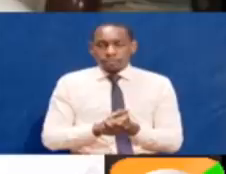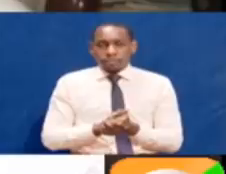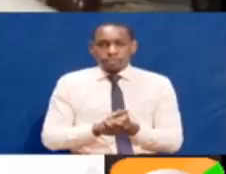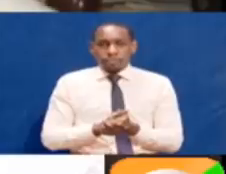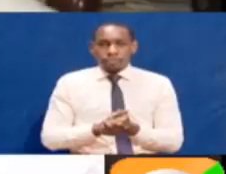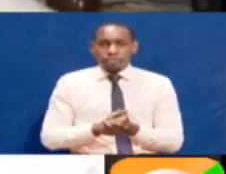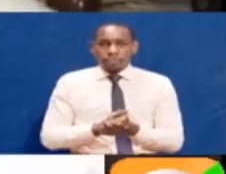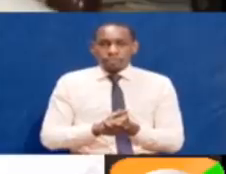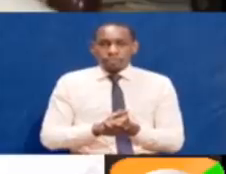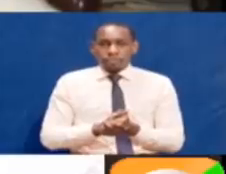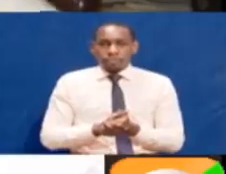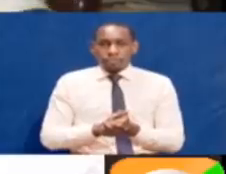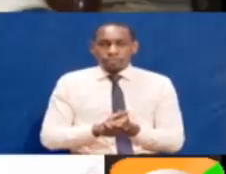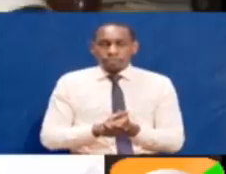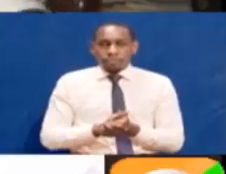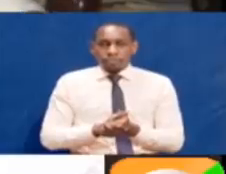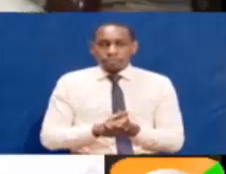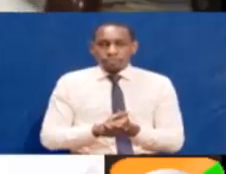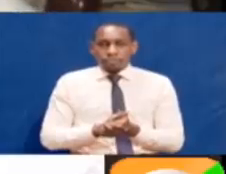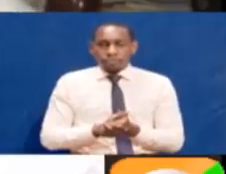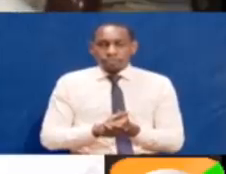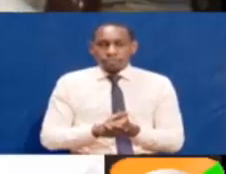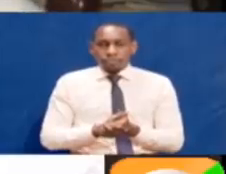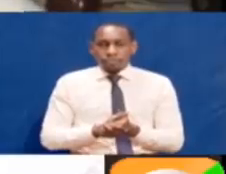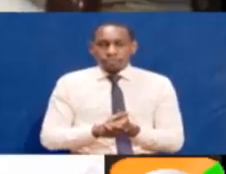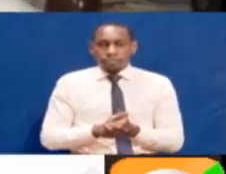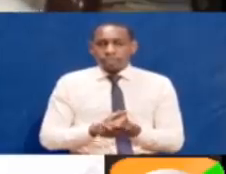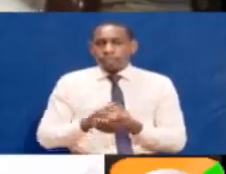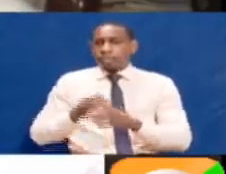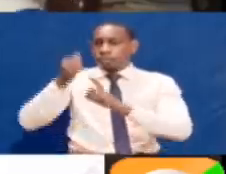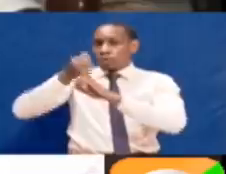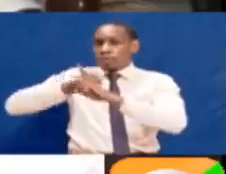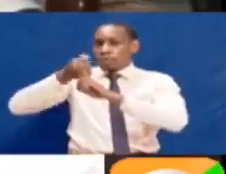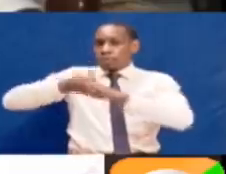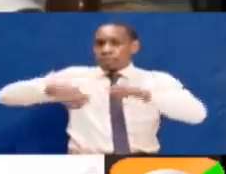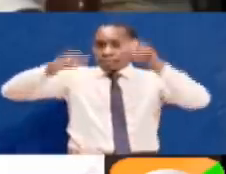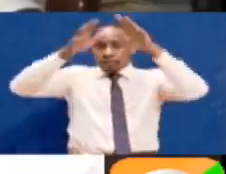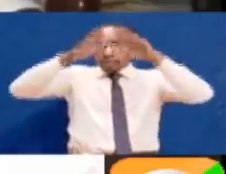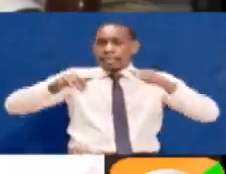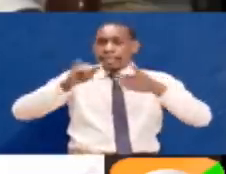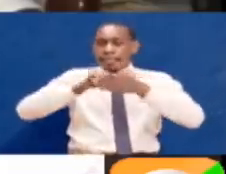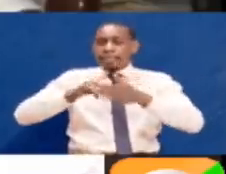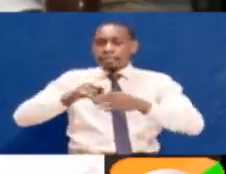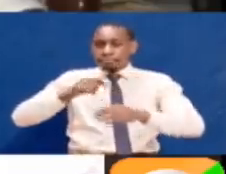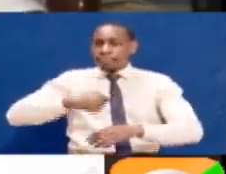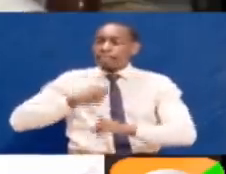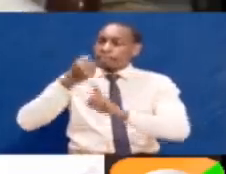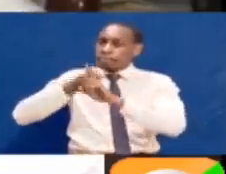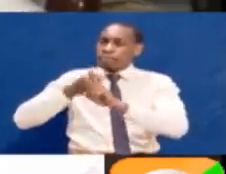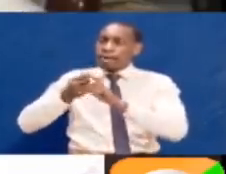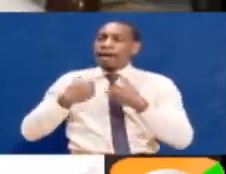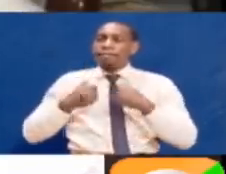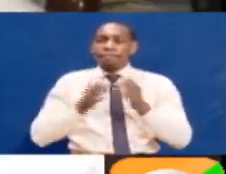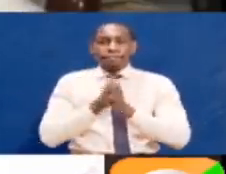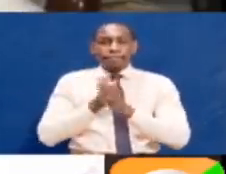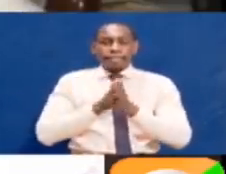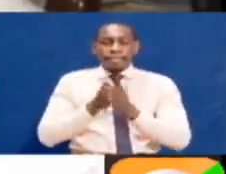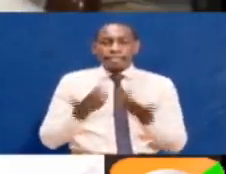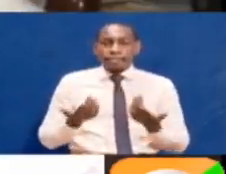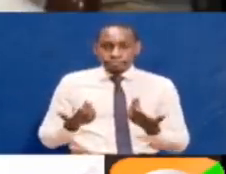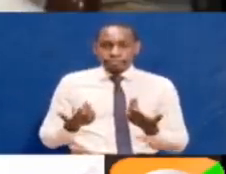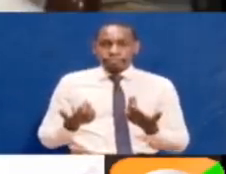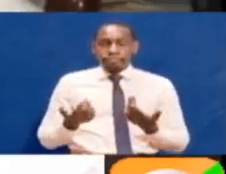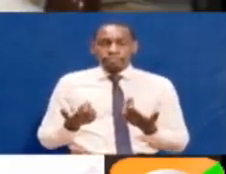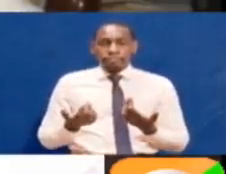national possibilities of protecting devolution and fighting for devolution. And that is who I am. And as